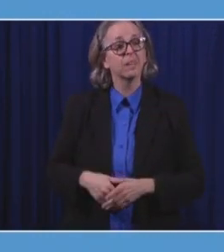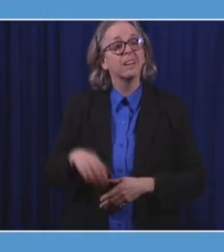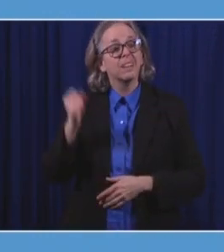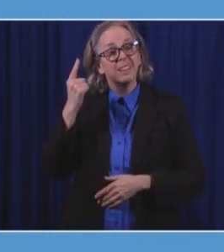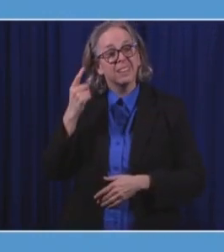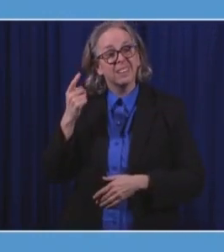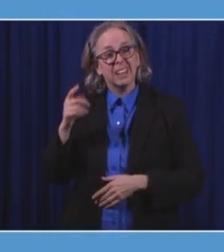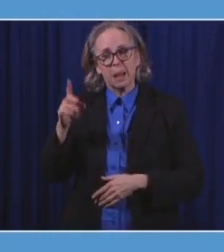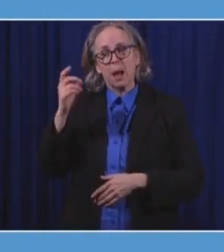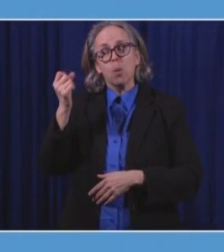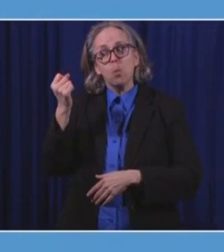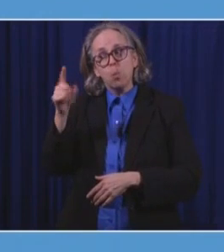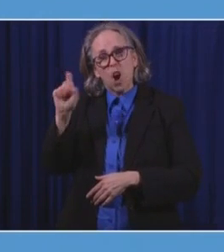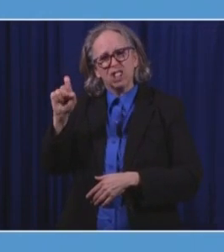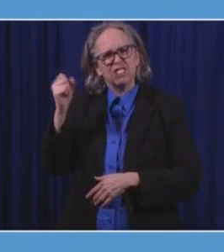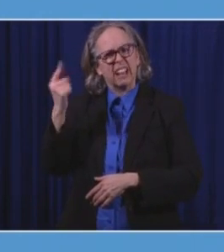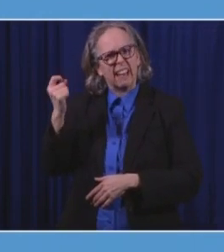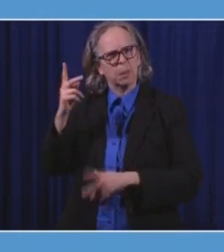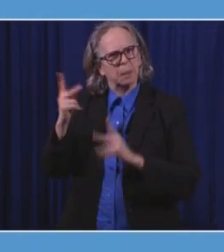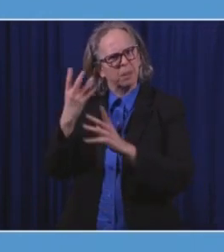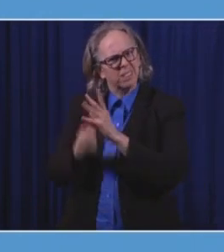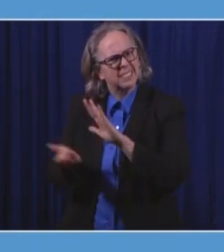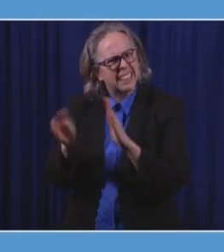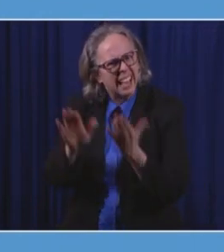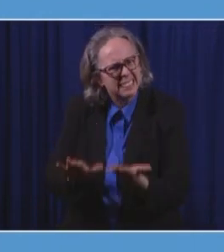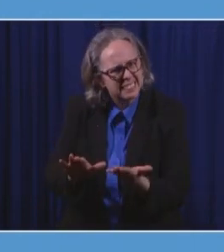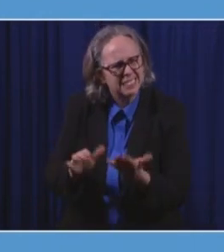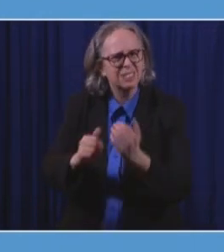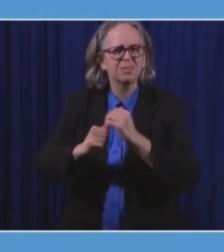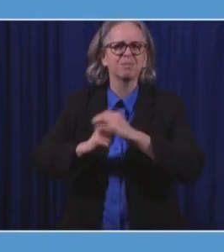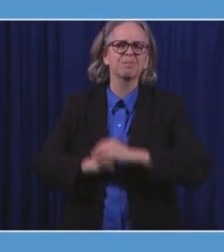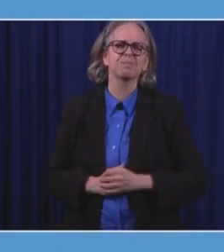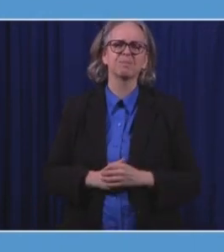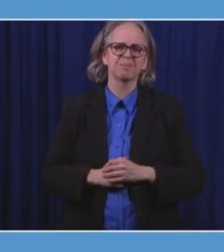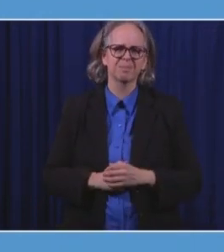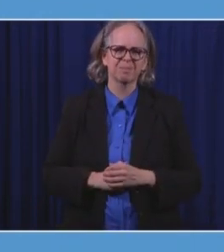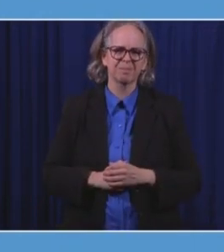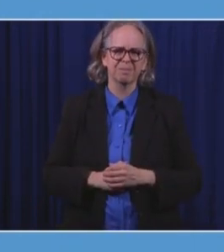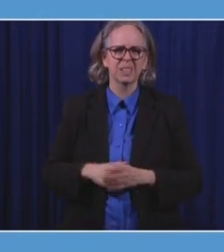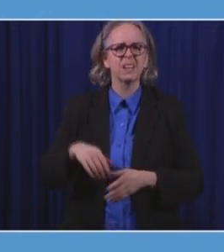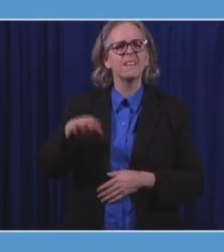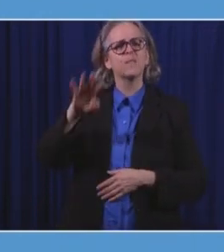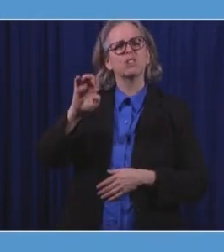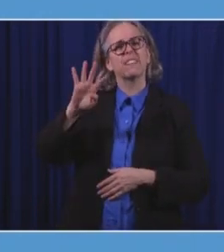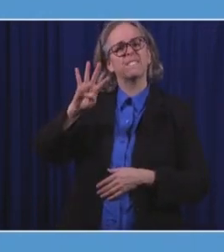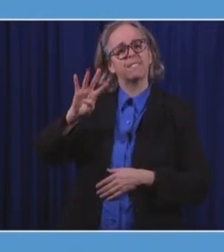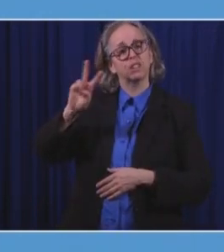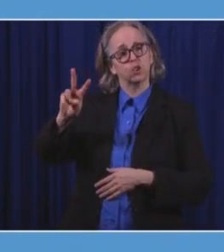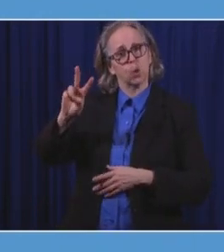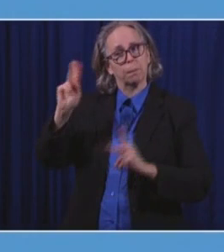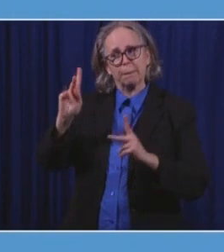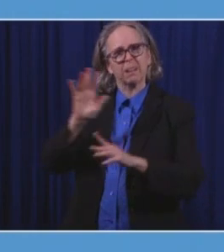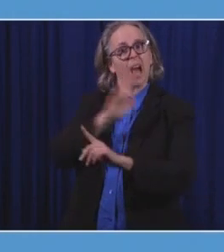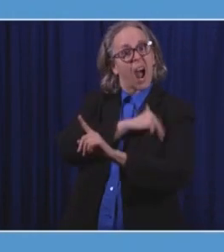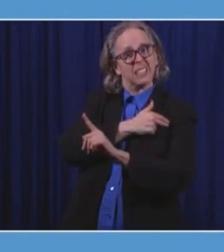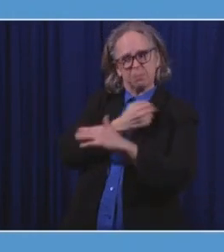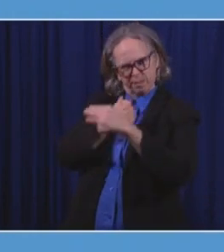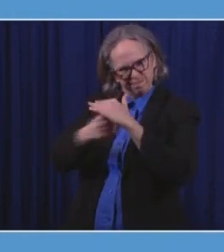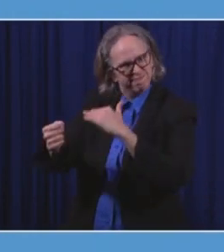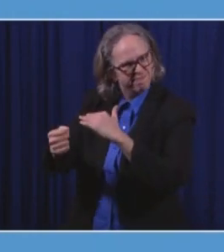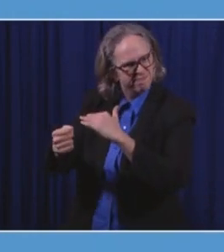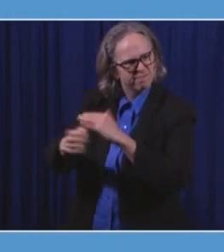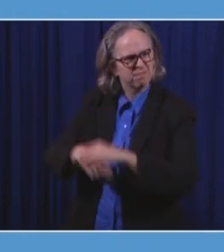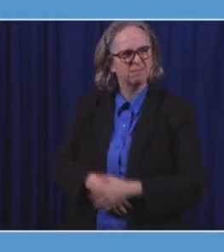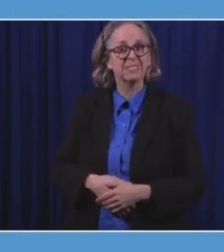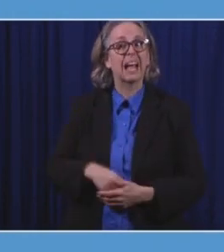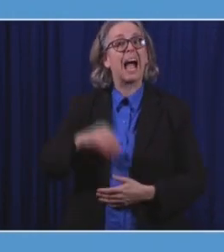deaths reported since yesterday. In addition, we have 452 new hospitalizations, 31 new